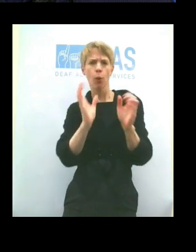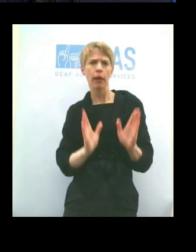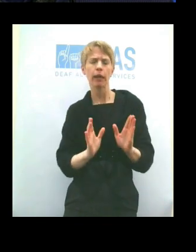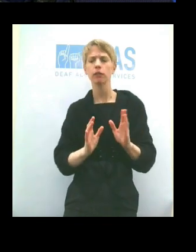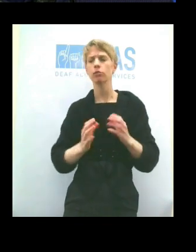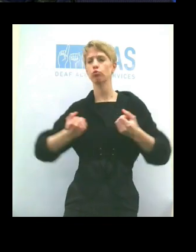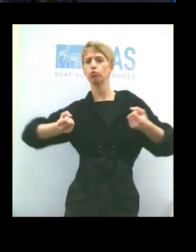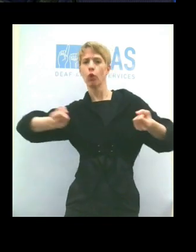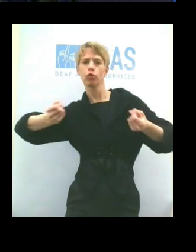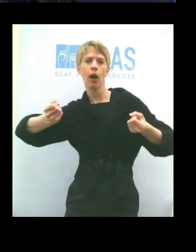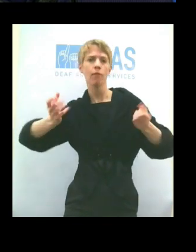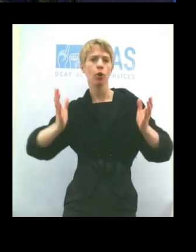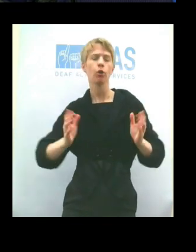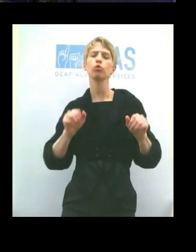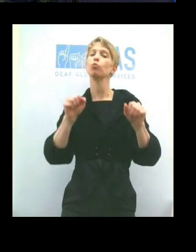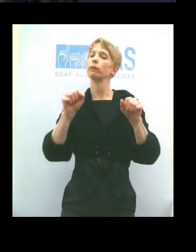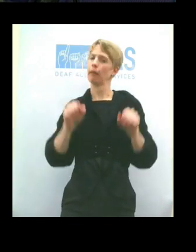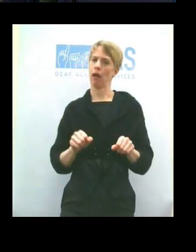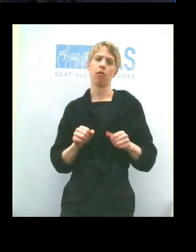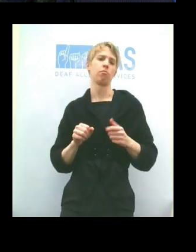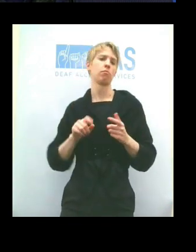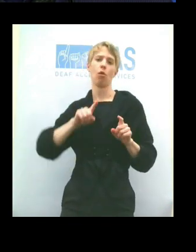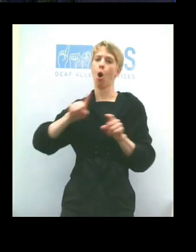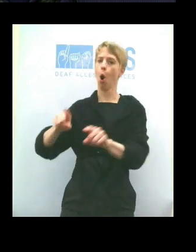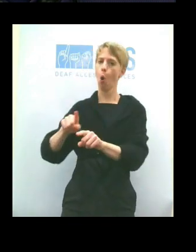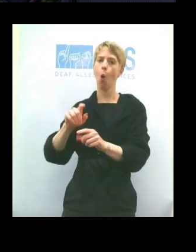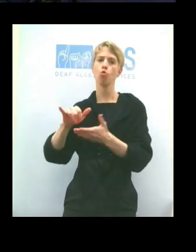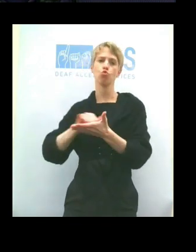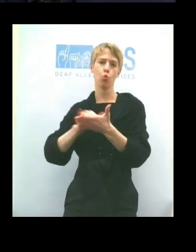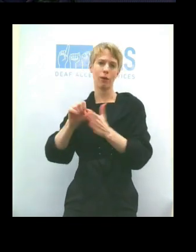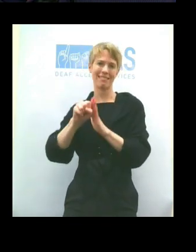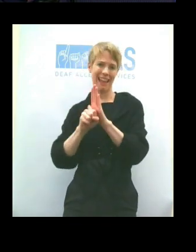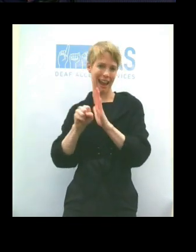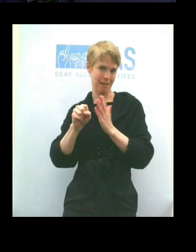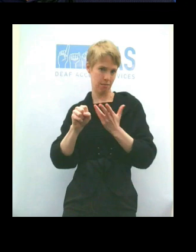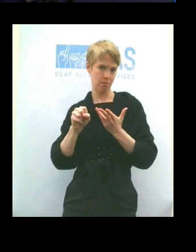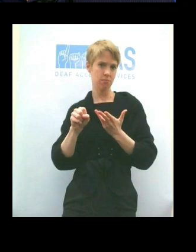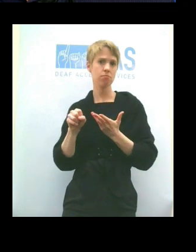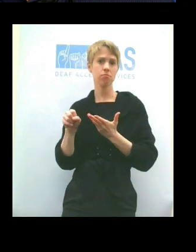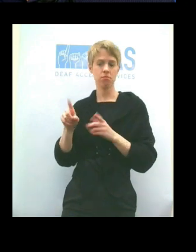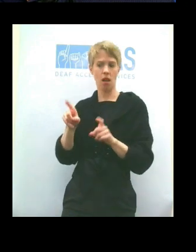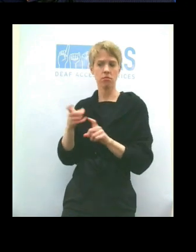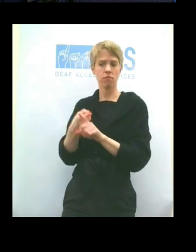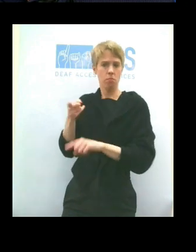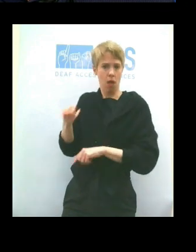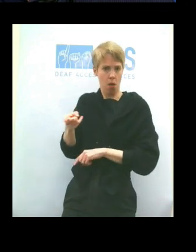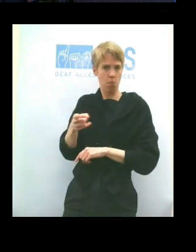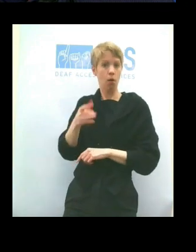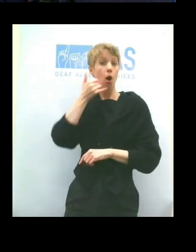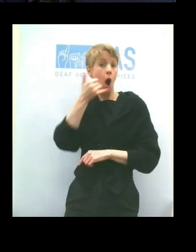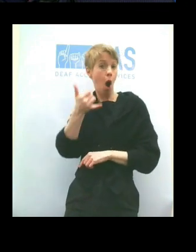any of those individuals can be tested by New York State. You call the COVID-19 hotline at